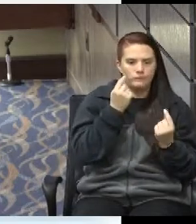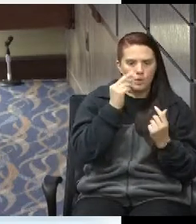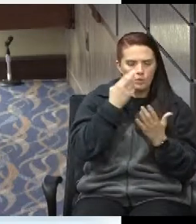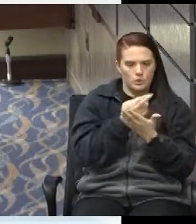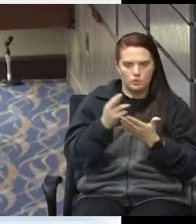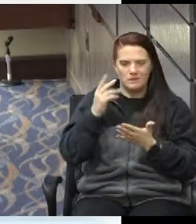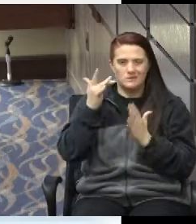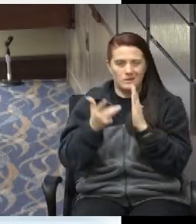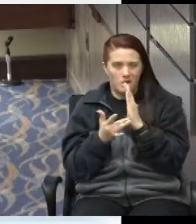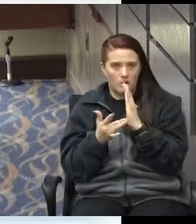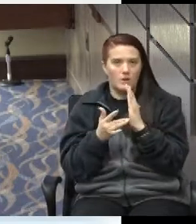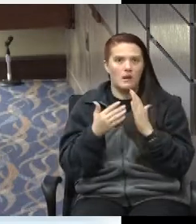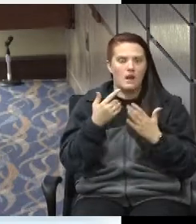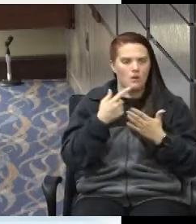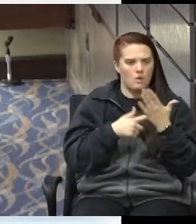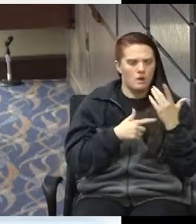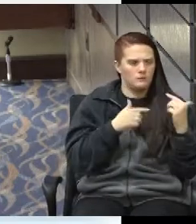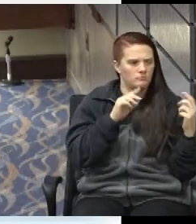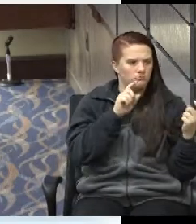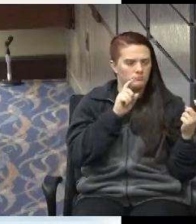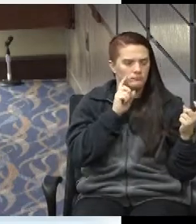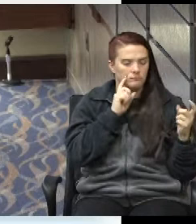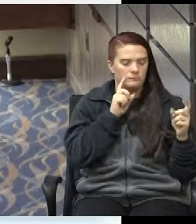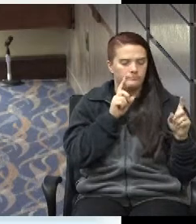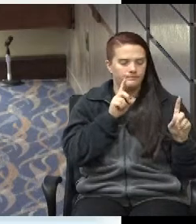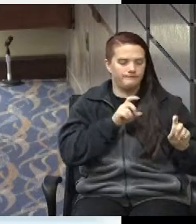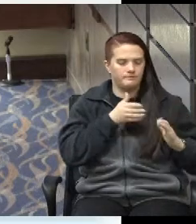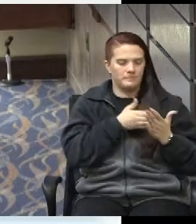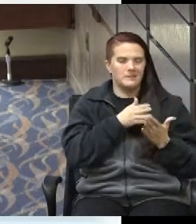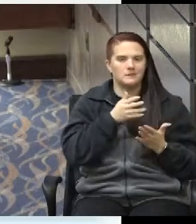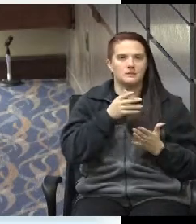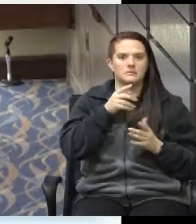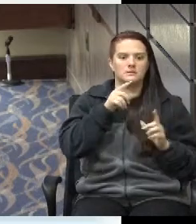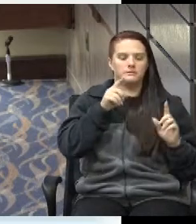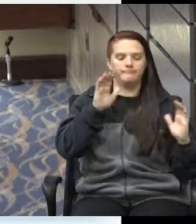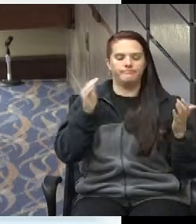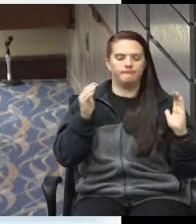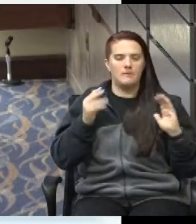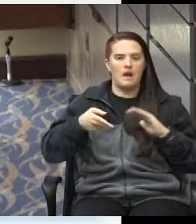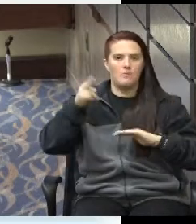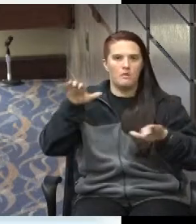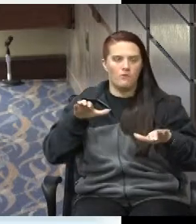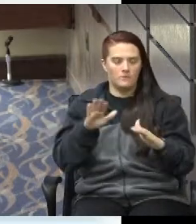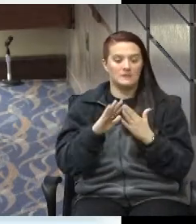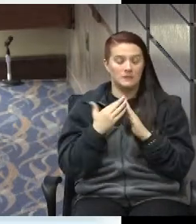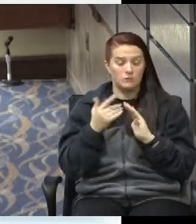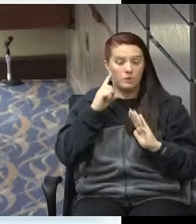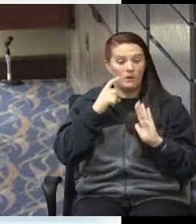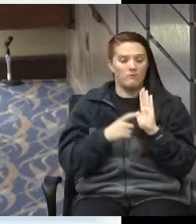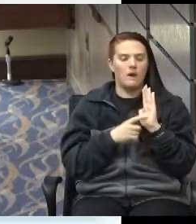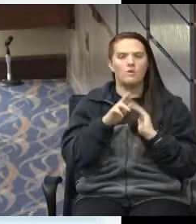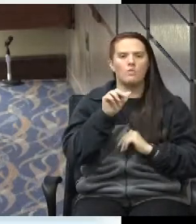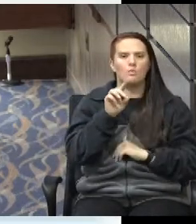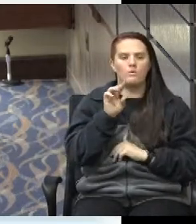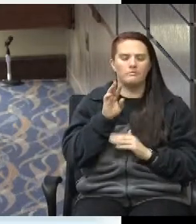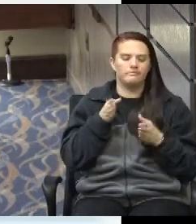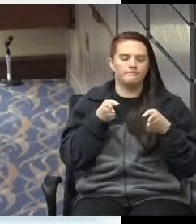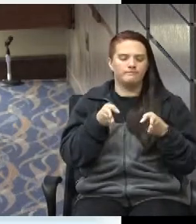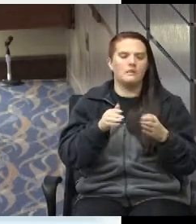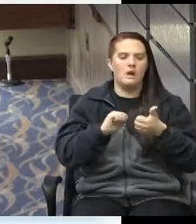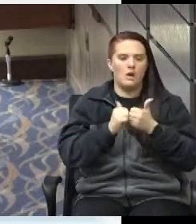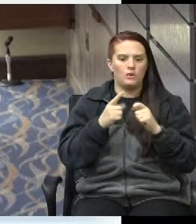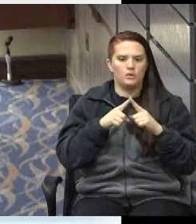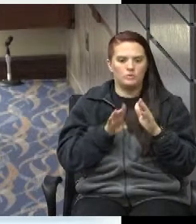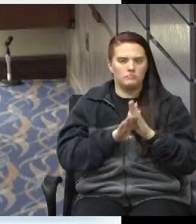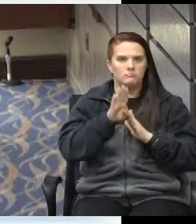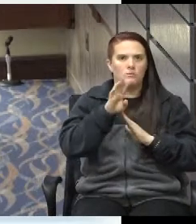and benchmarking against of high-performing cities. The outcome is to identify a roadmap to assist in accelerating